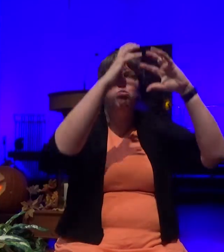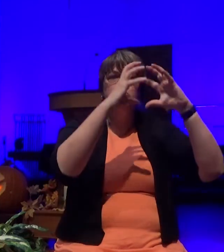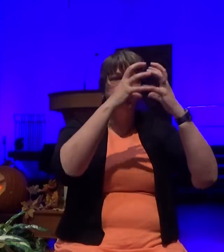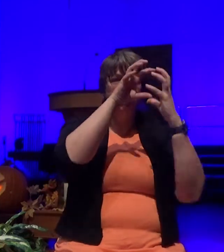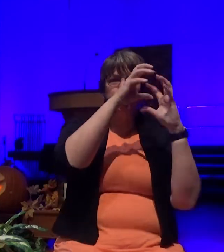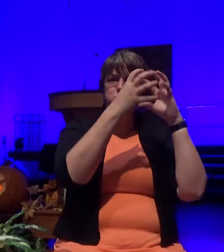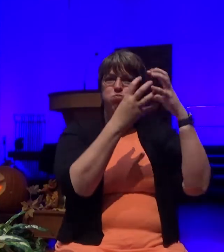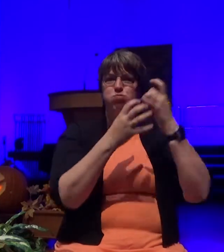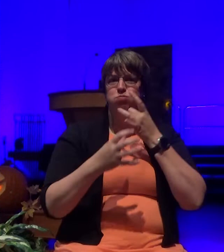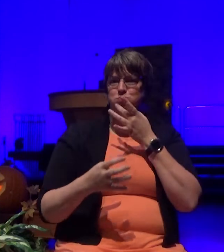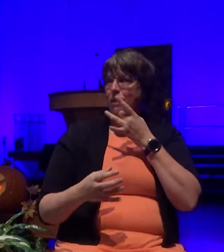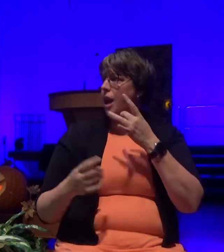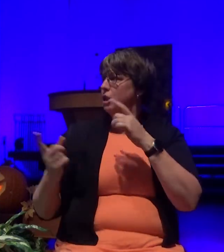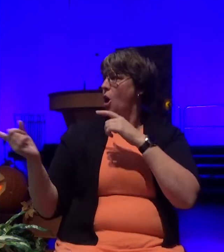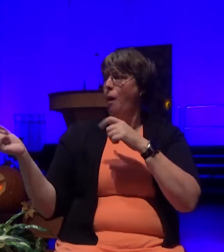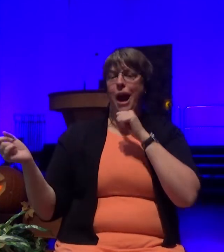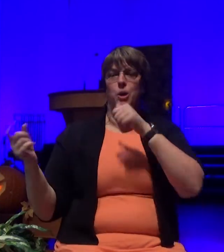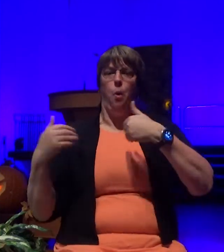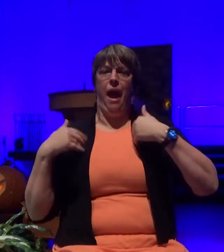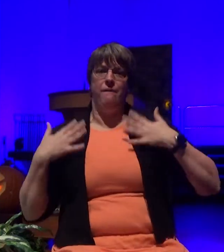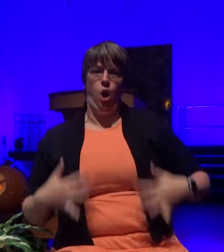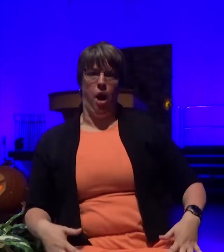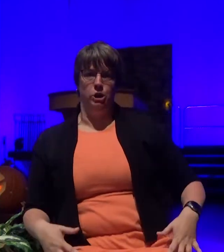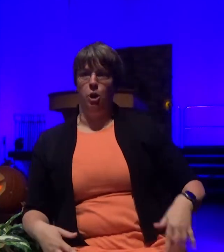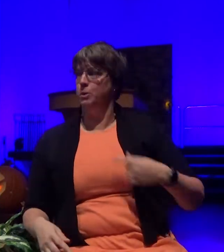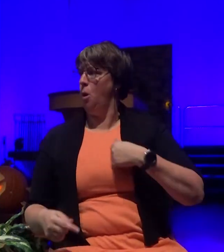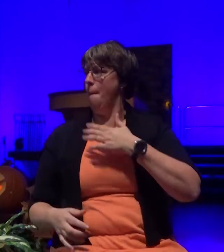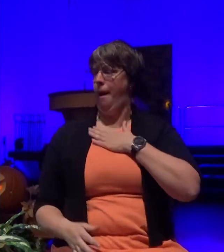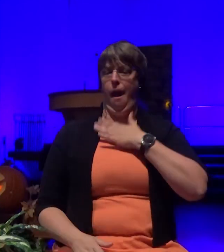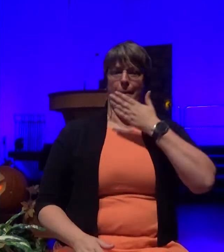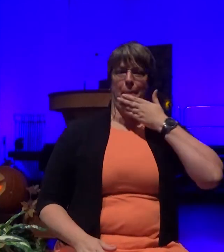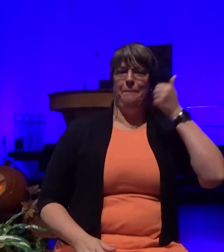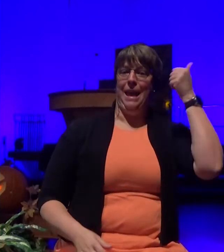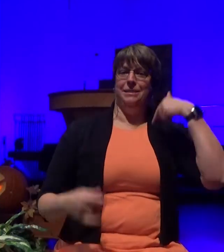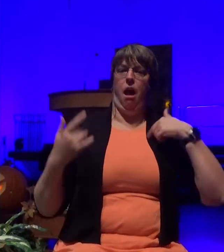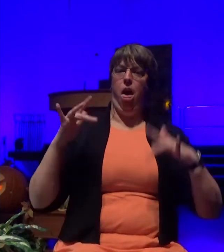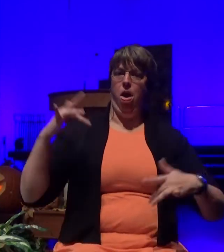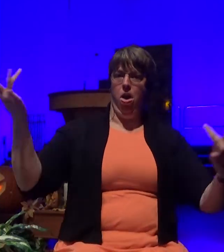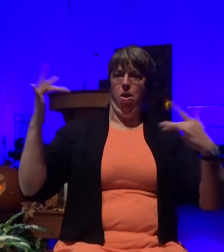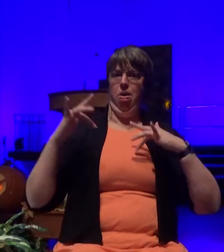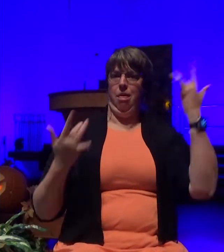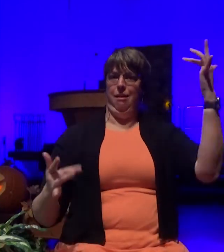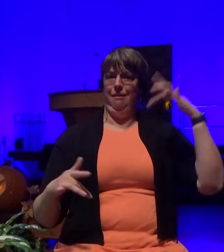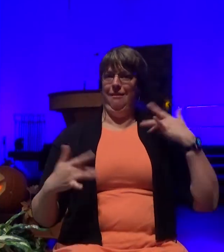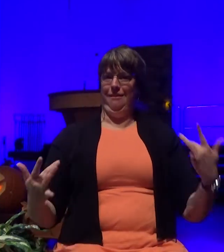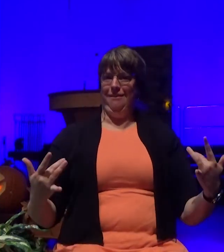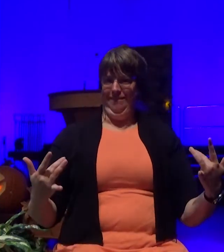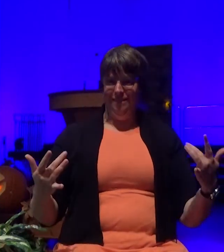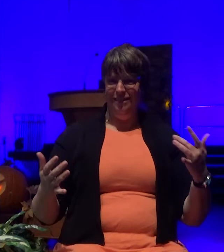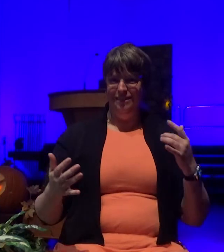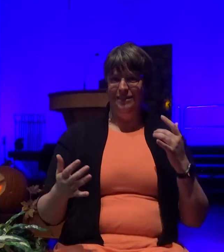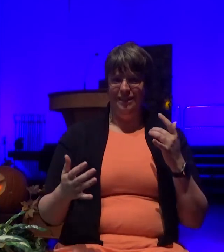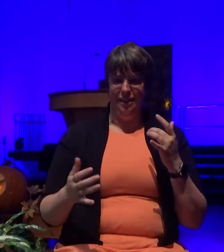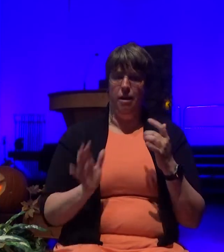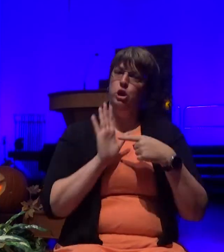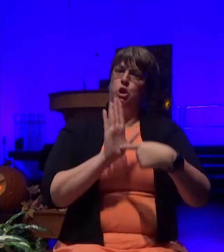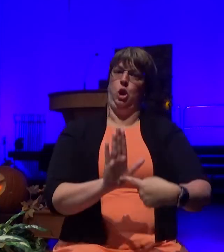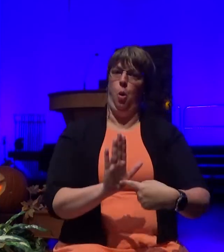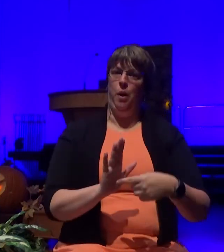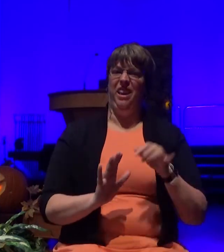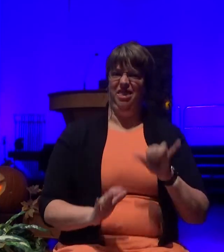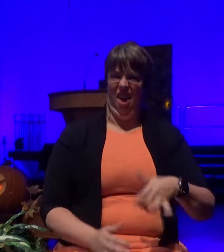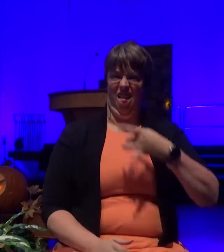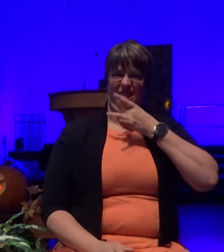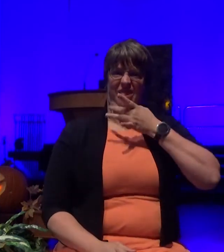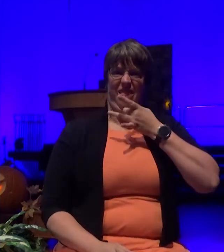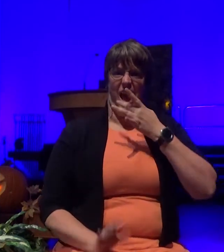my best to bling up today as a representation of that light that we are that shines